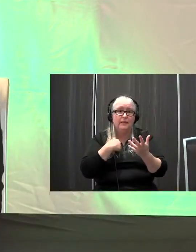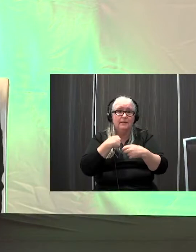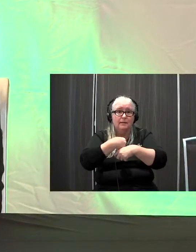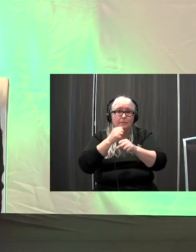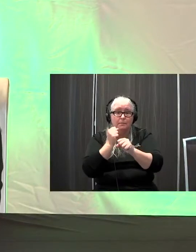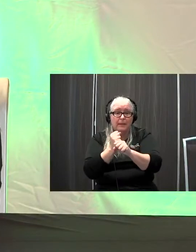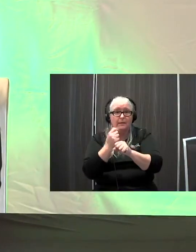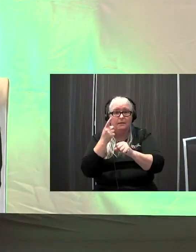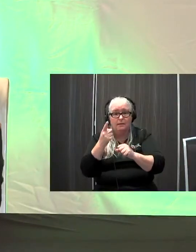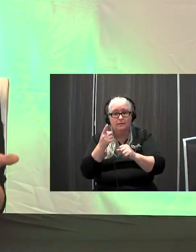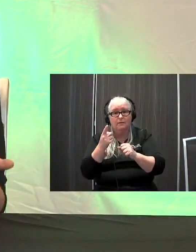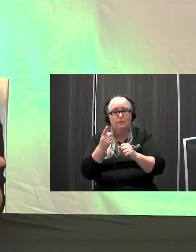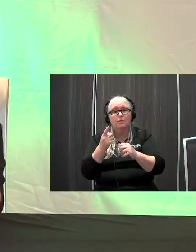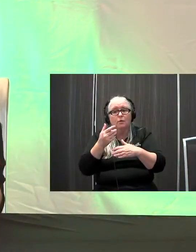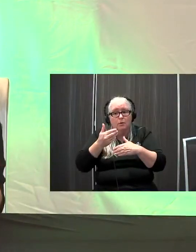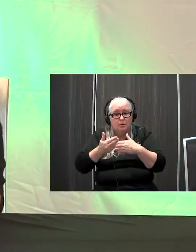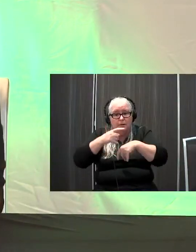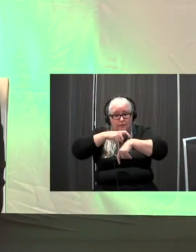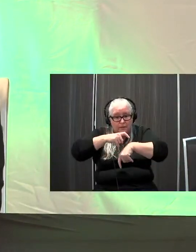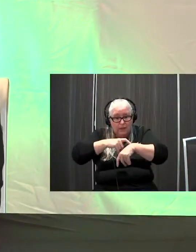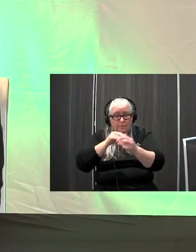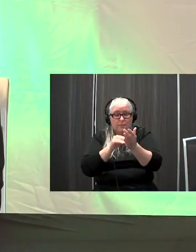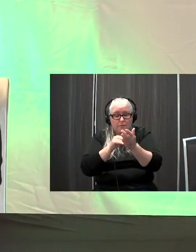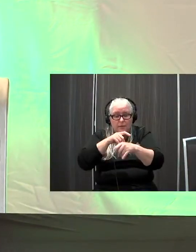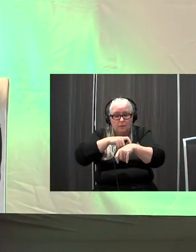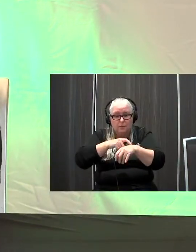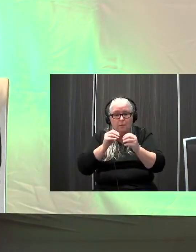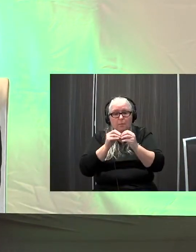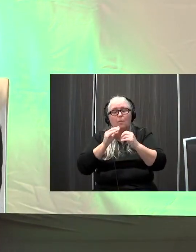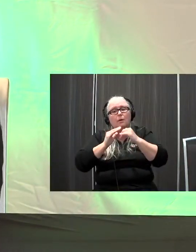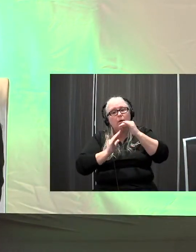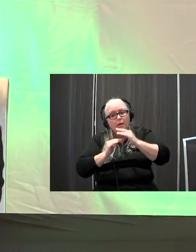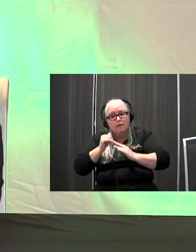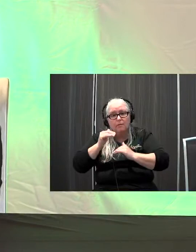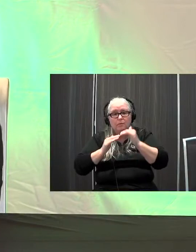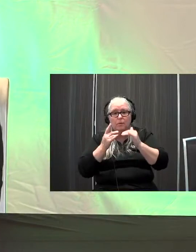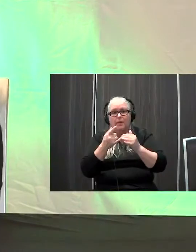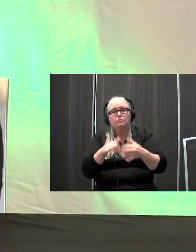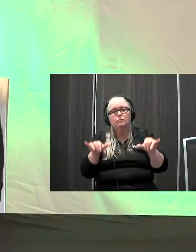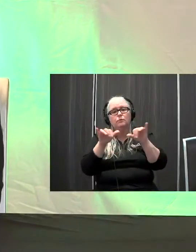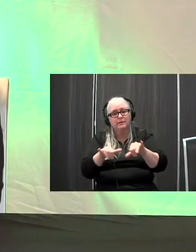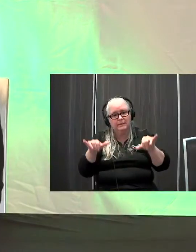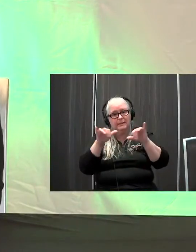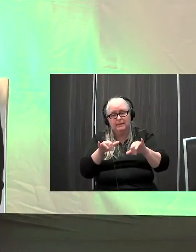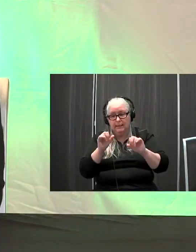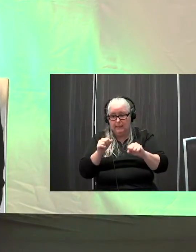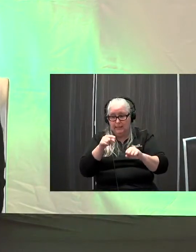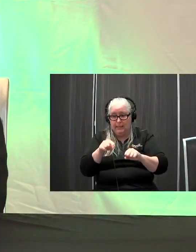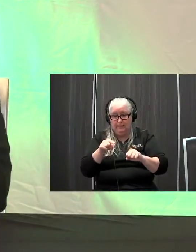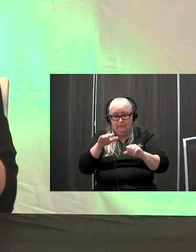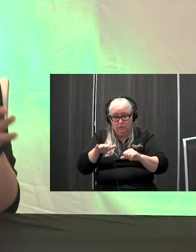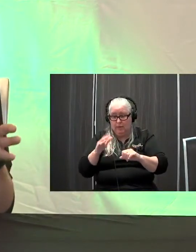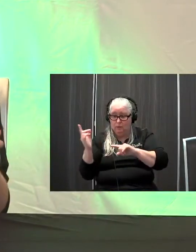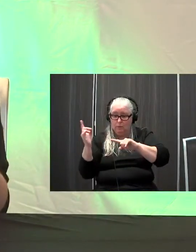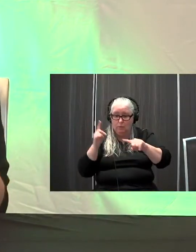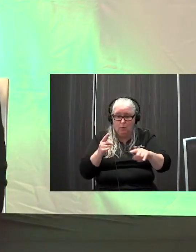as comfortable as possible and as routine based. So can they go ahead of time and kind of